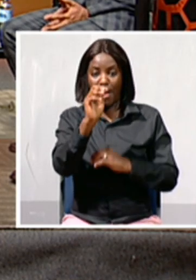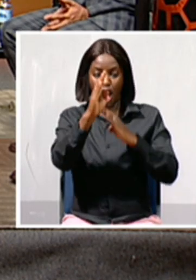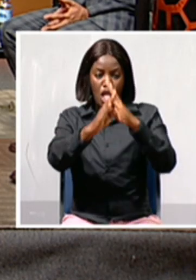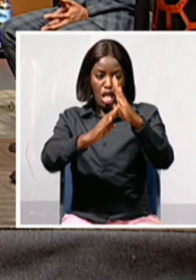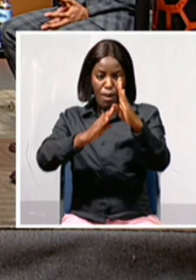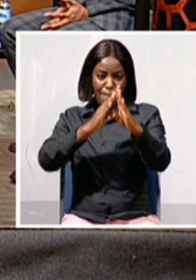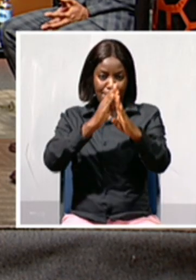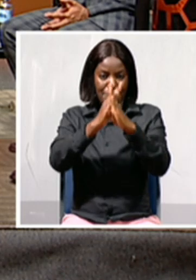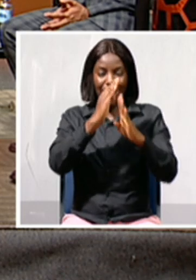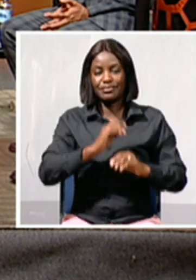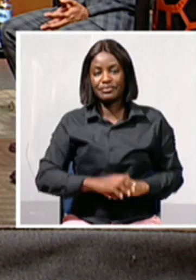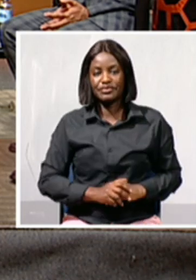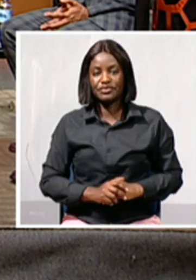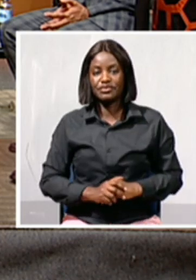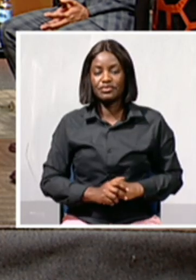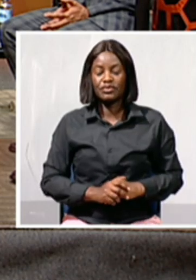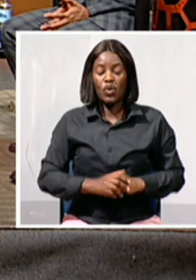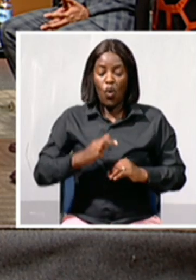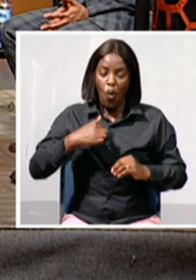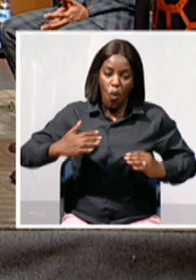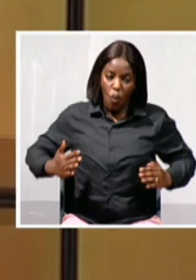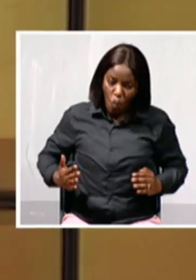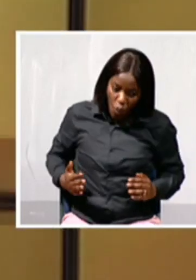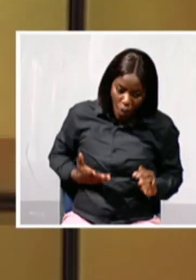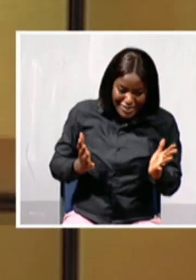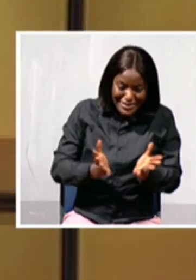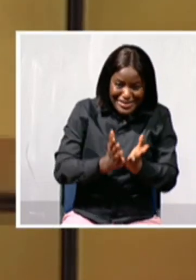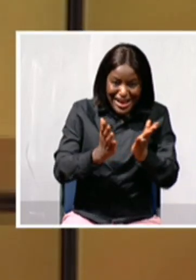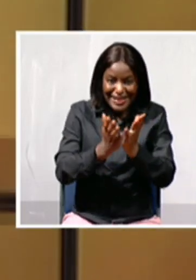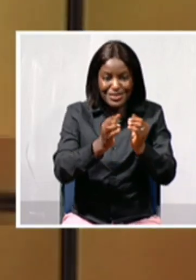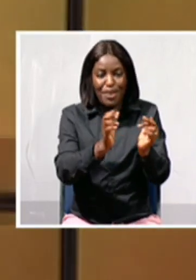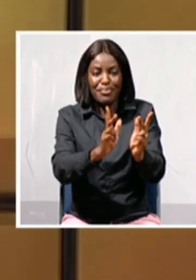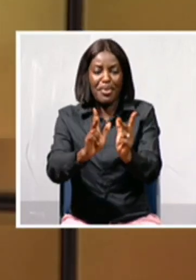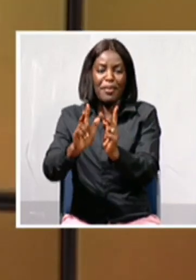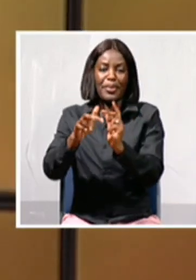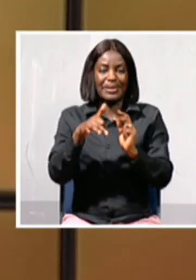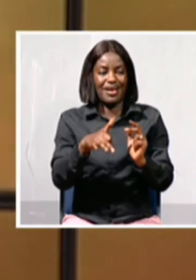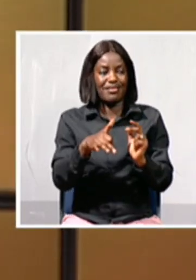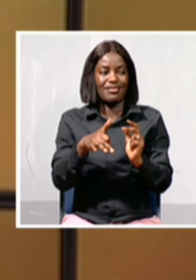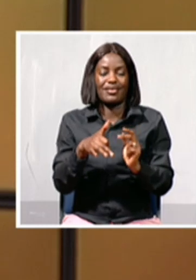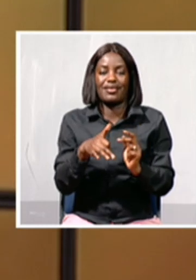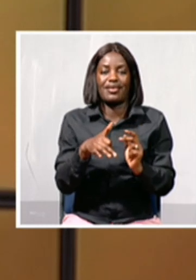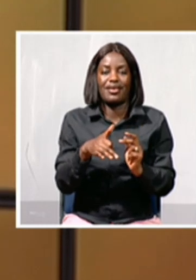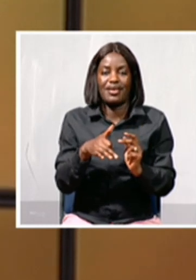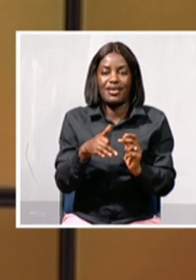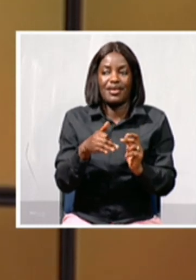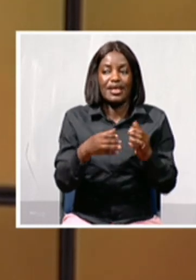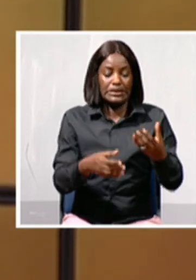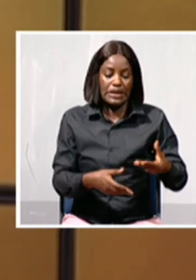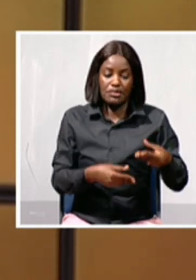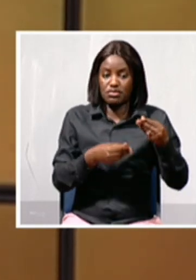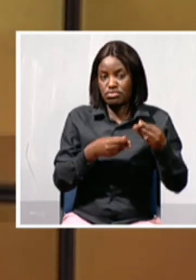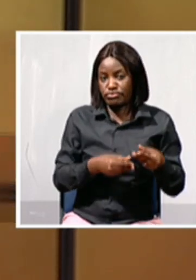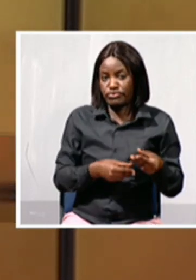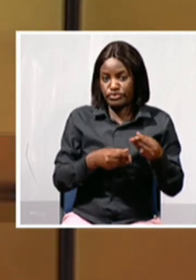we just want to encourage Namibians. The voters card that we have are not just documents. It's a document that will help you